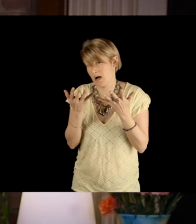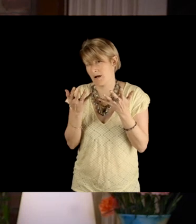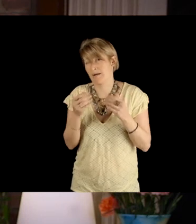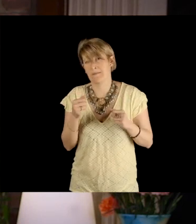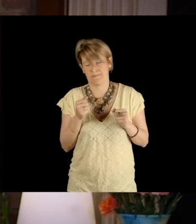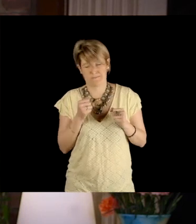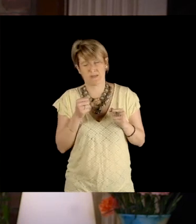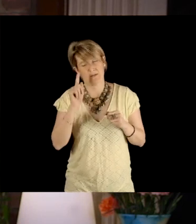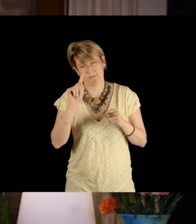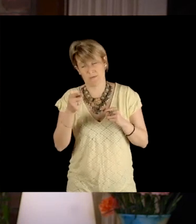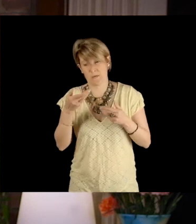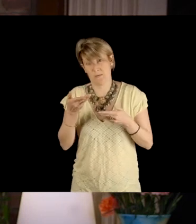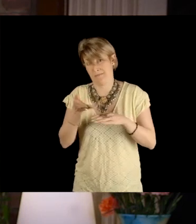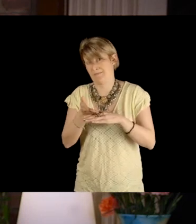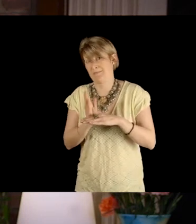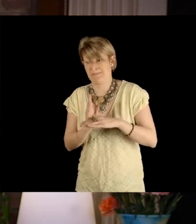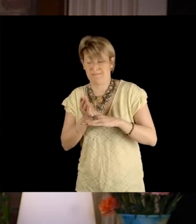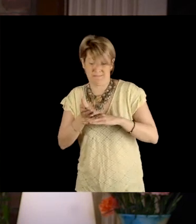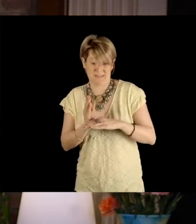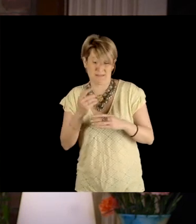remind ourselves what to do and what to avoid.